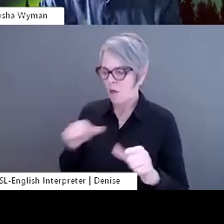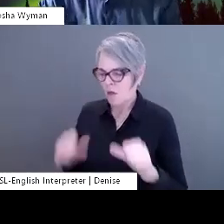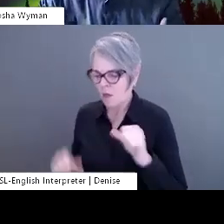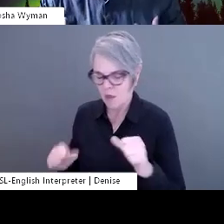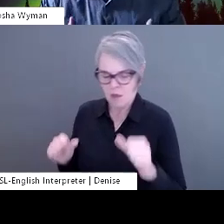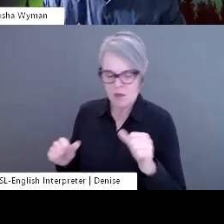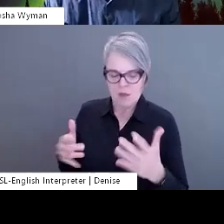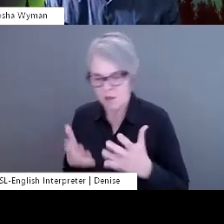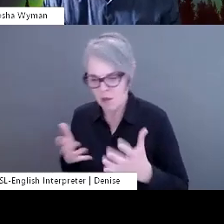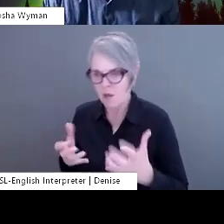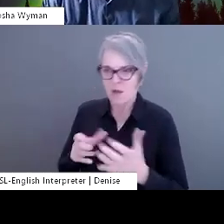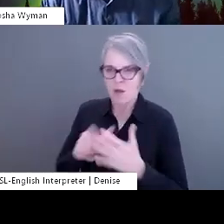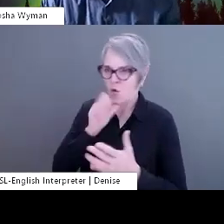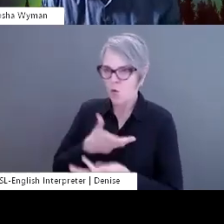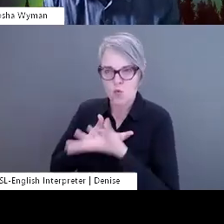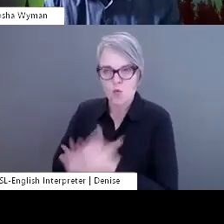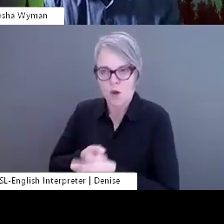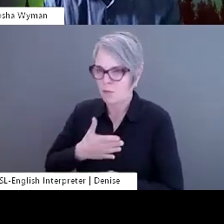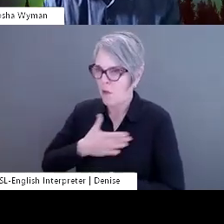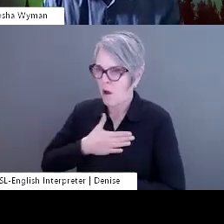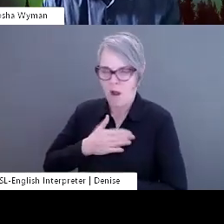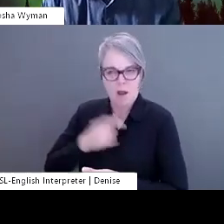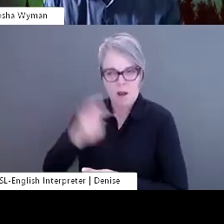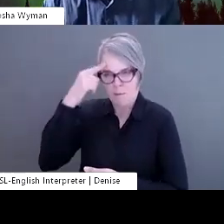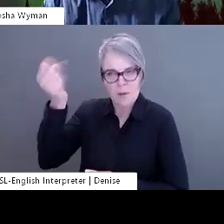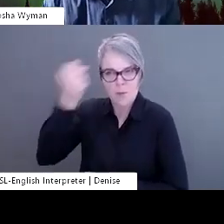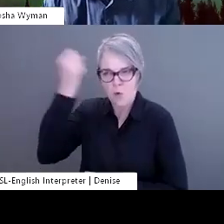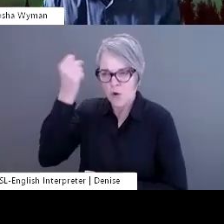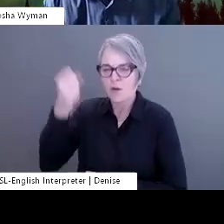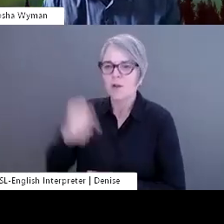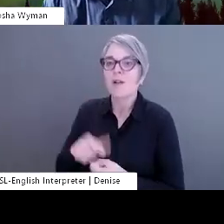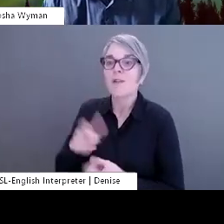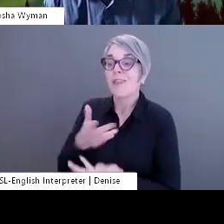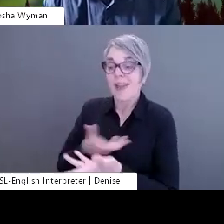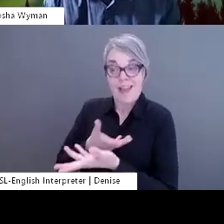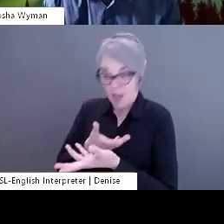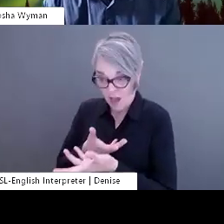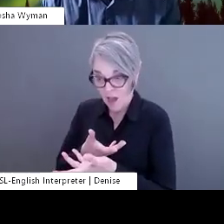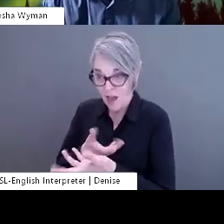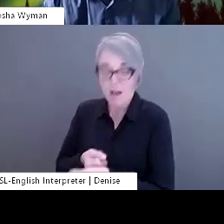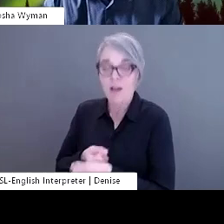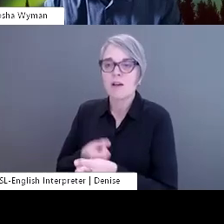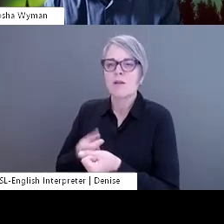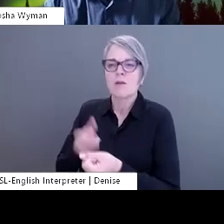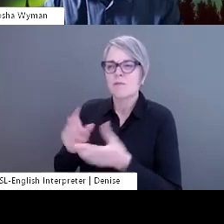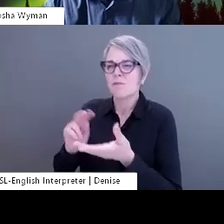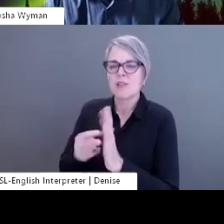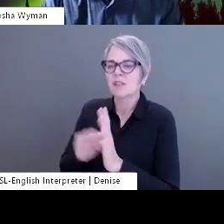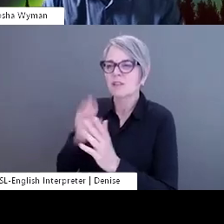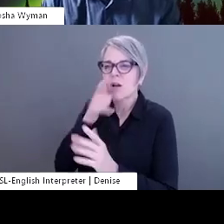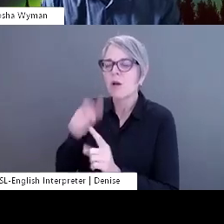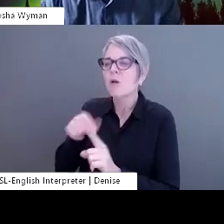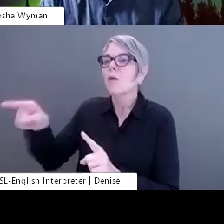performance. And memory doubt and distrust increases the risk of misinformation and suggestibility.